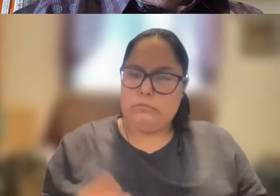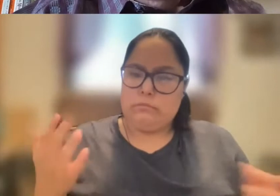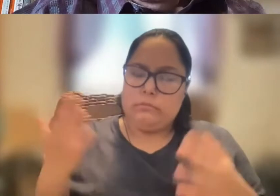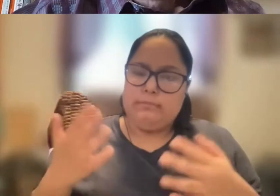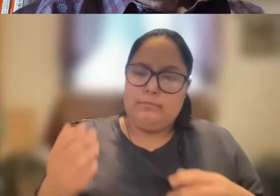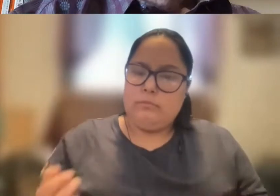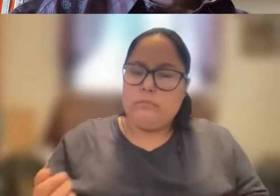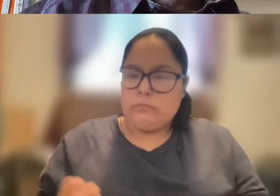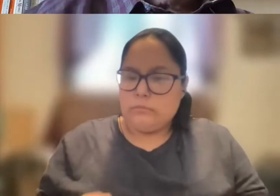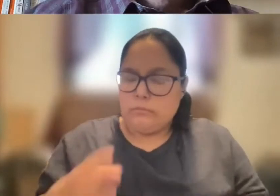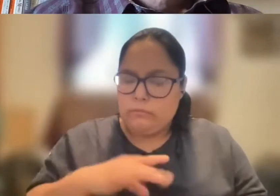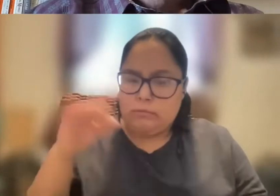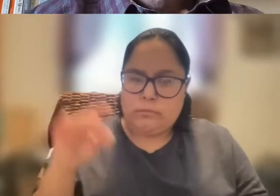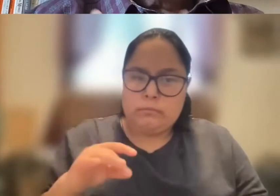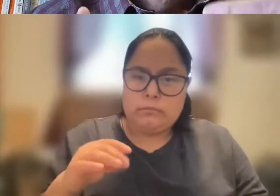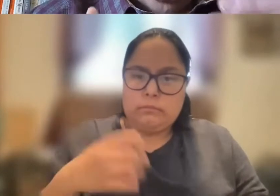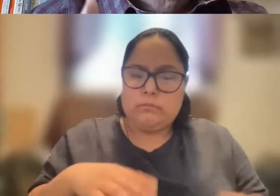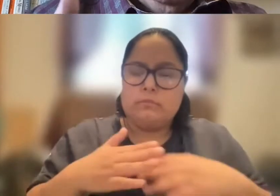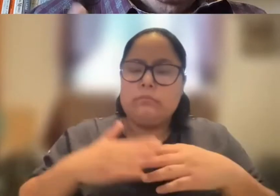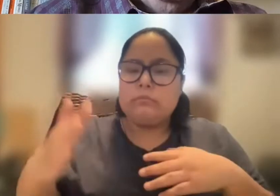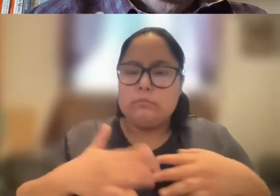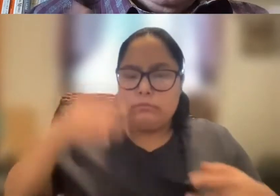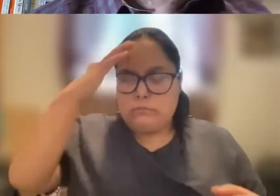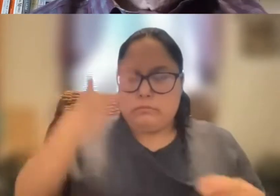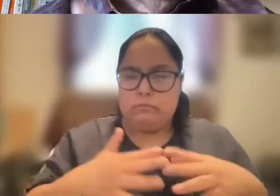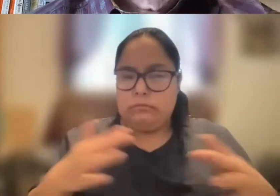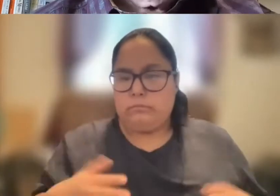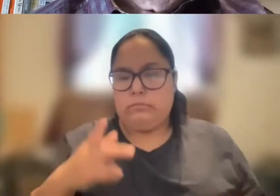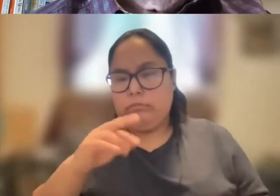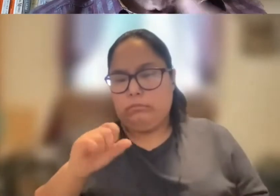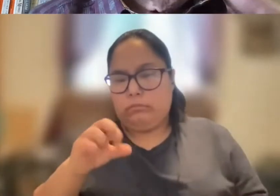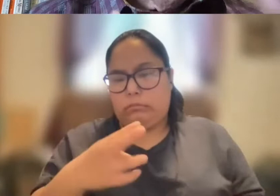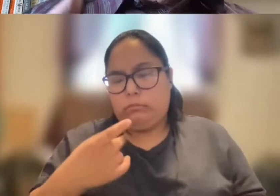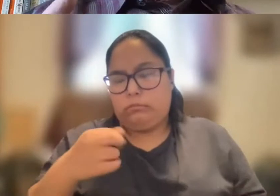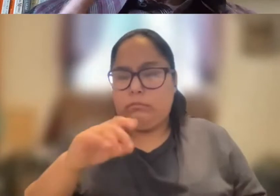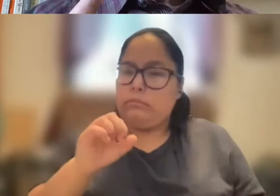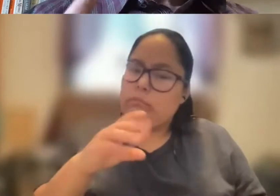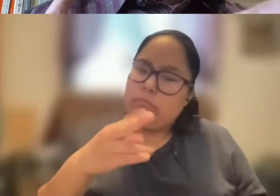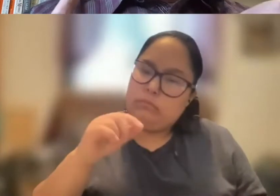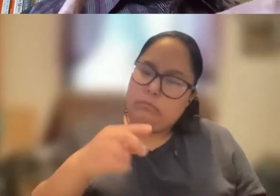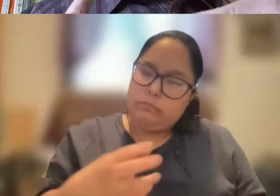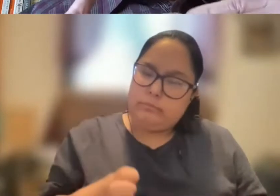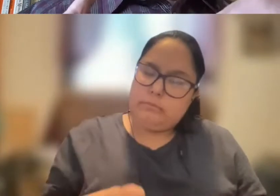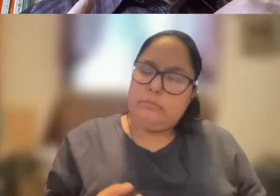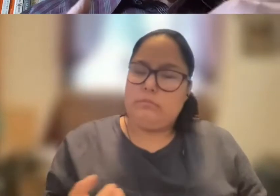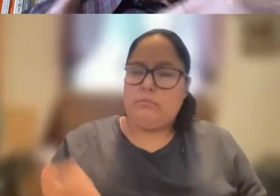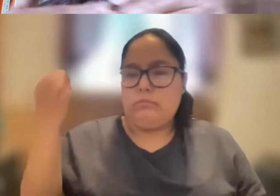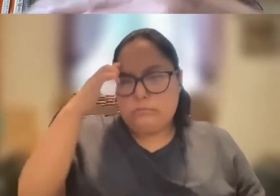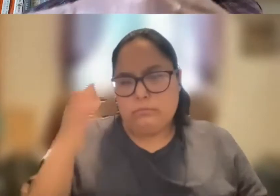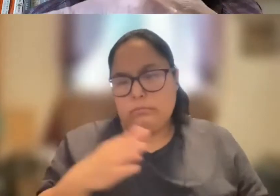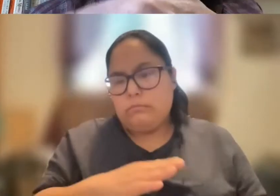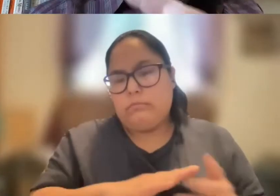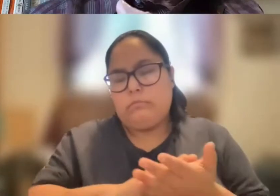What I've found, and maybe it's a measure of my lack of courage or something, is it was easy